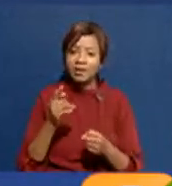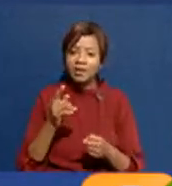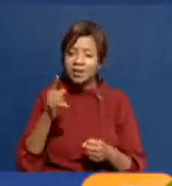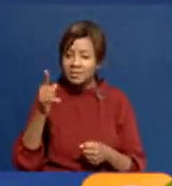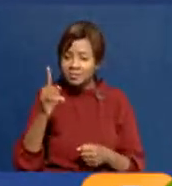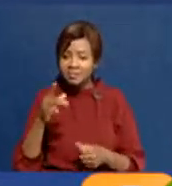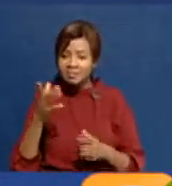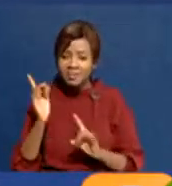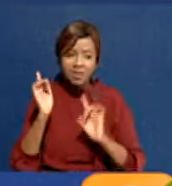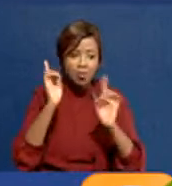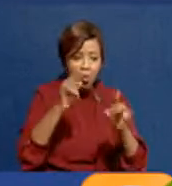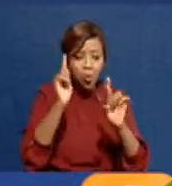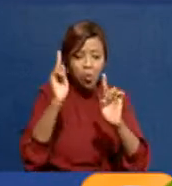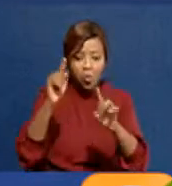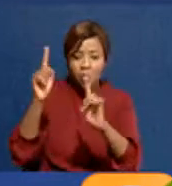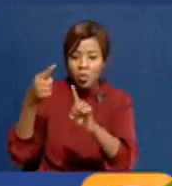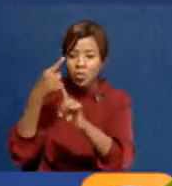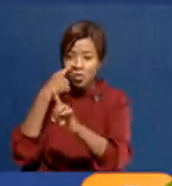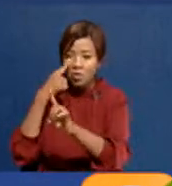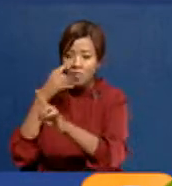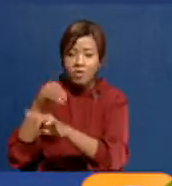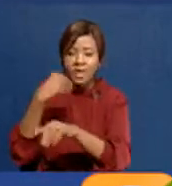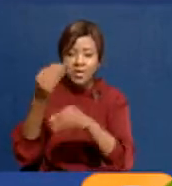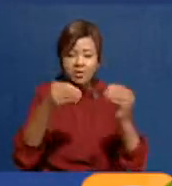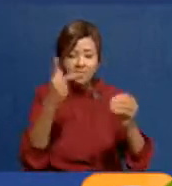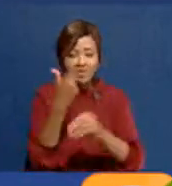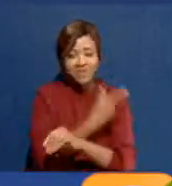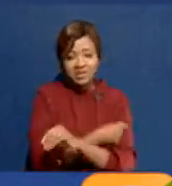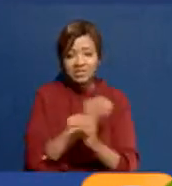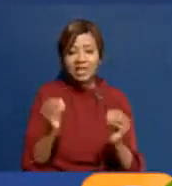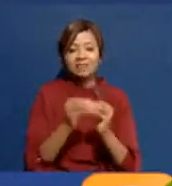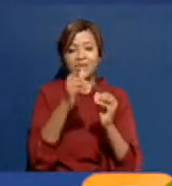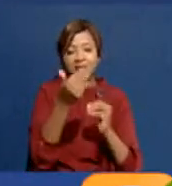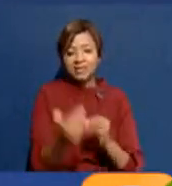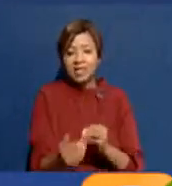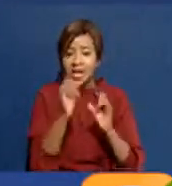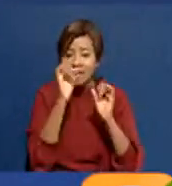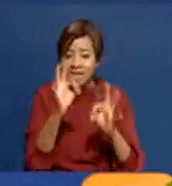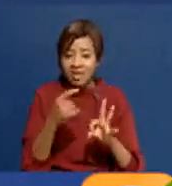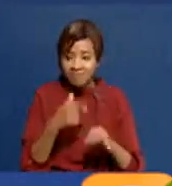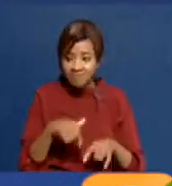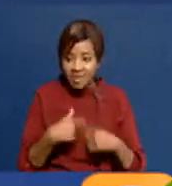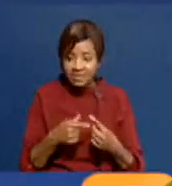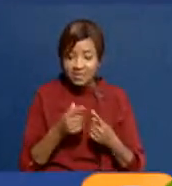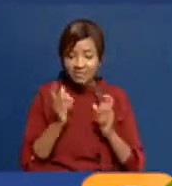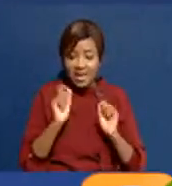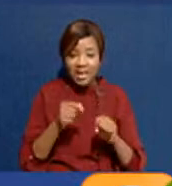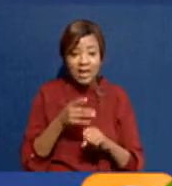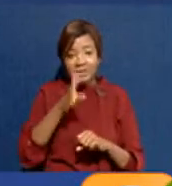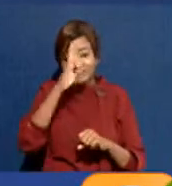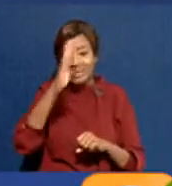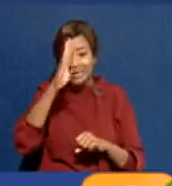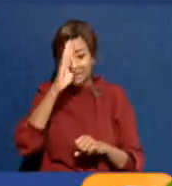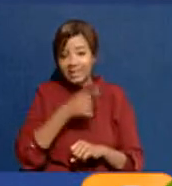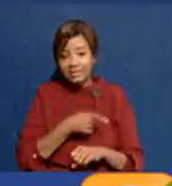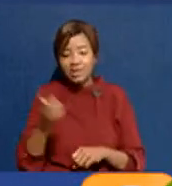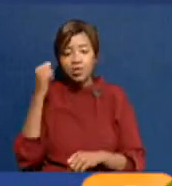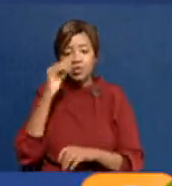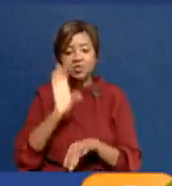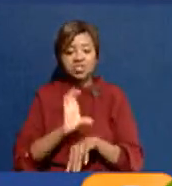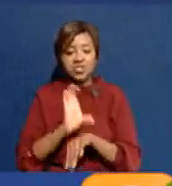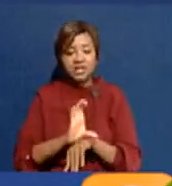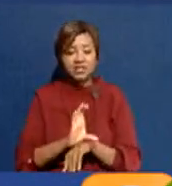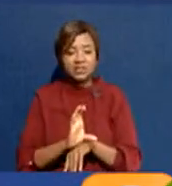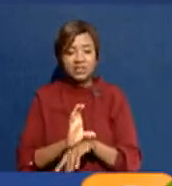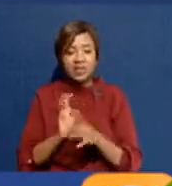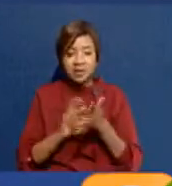government make arrangements so that they can reach that child where they are? If I'm able to, on Sunday, to go to church, is it possible for the government to